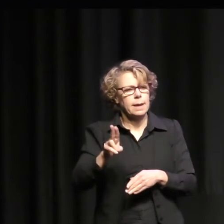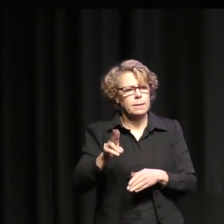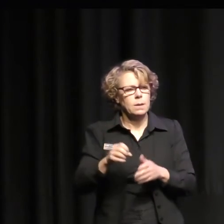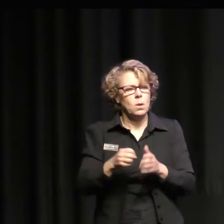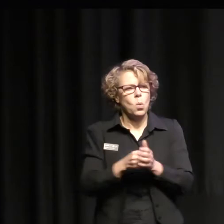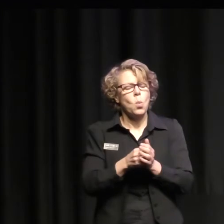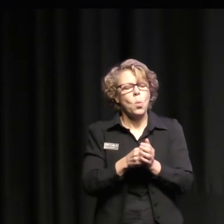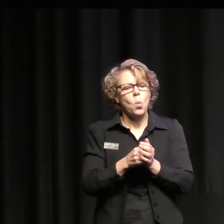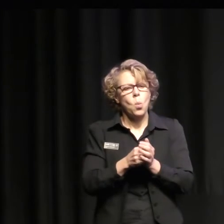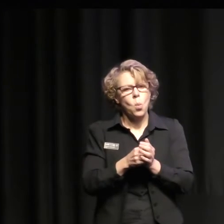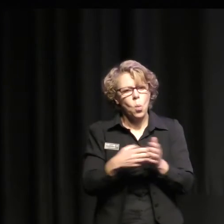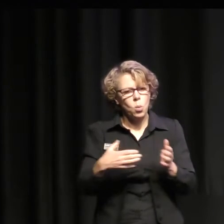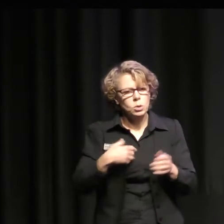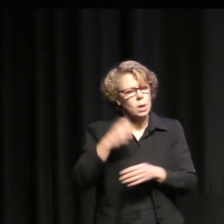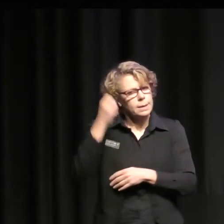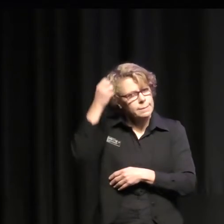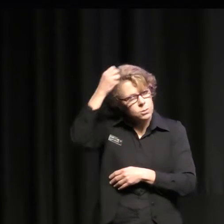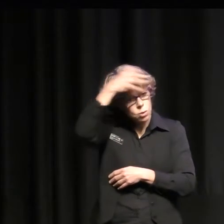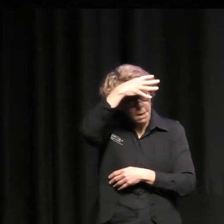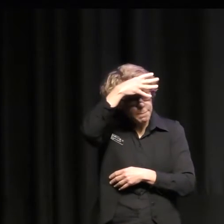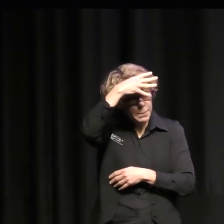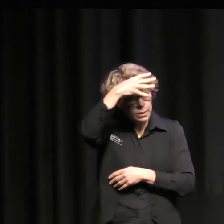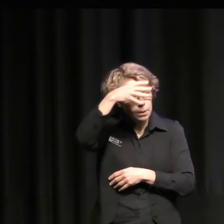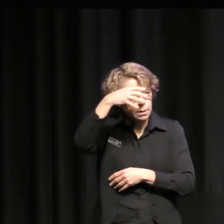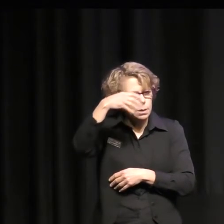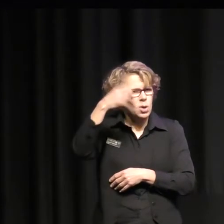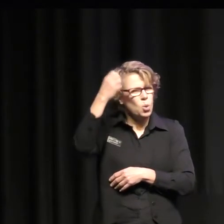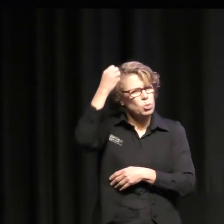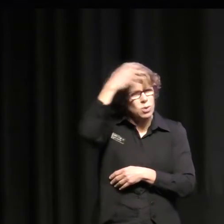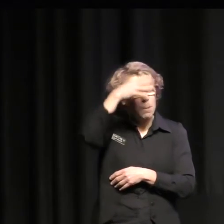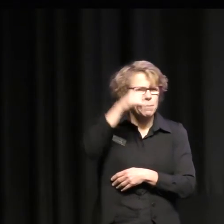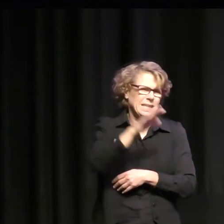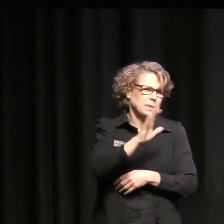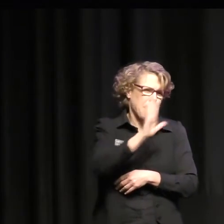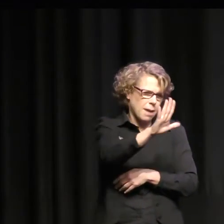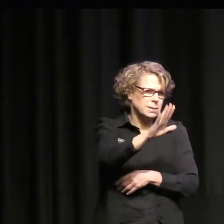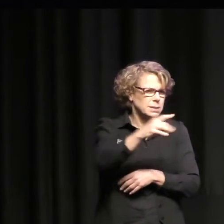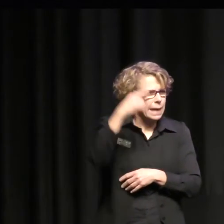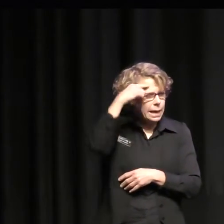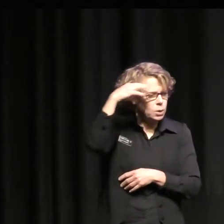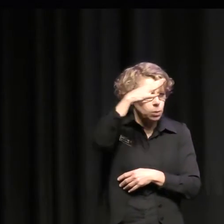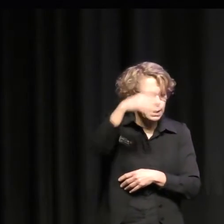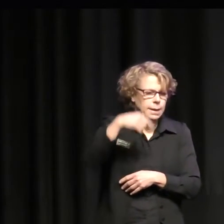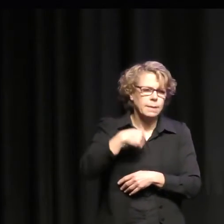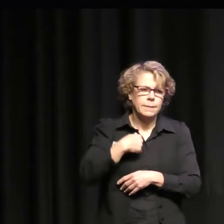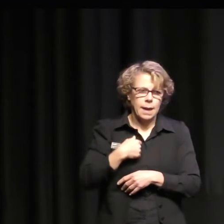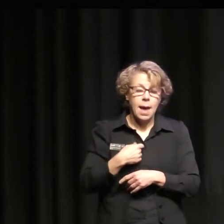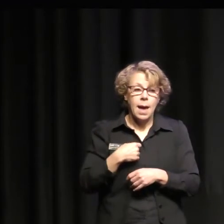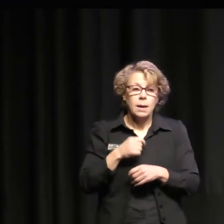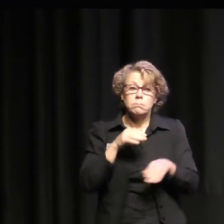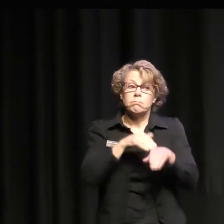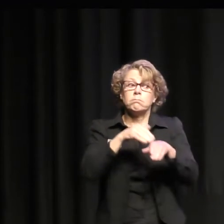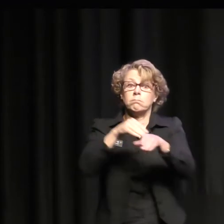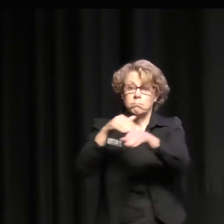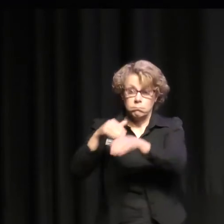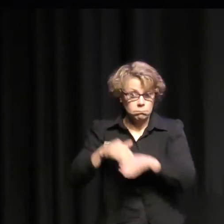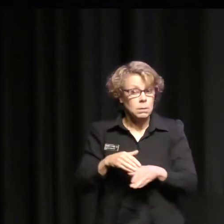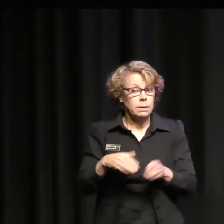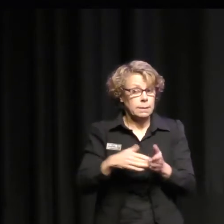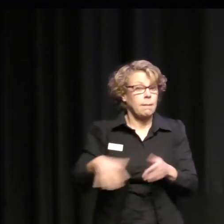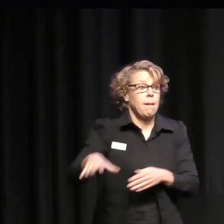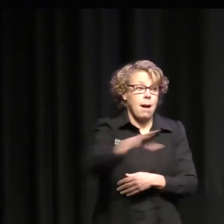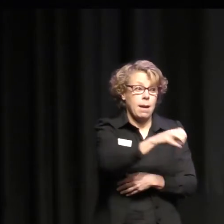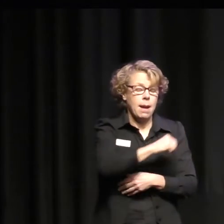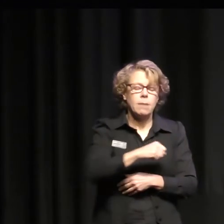because Trump and Trumpism is a wake-up call for all of us. There is